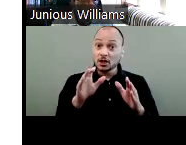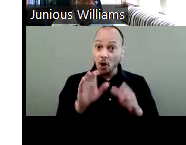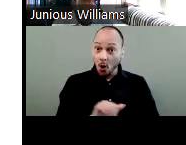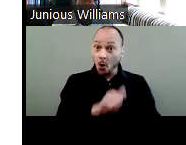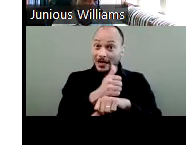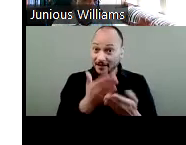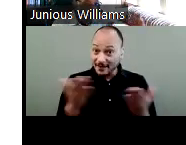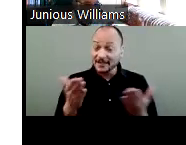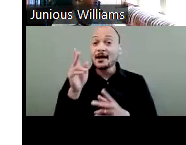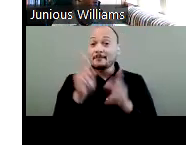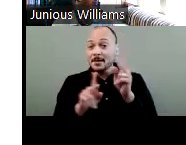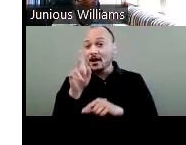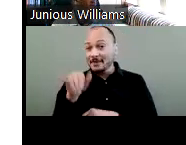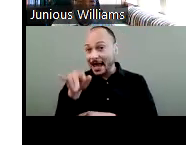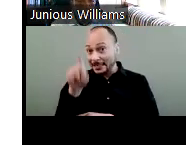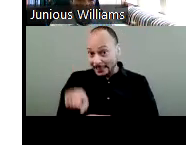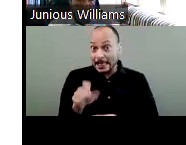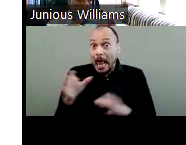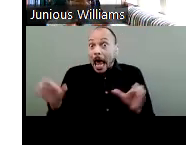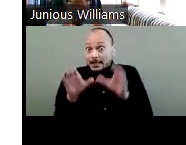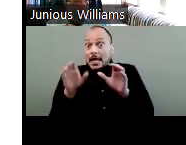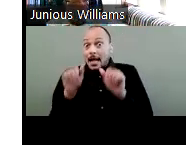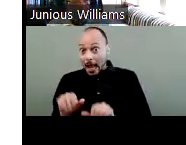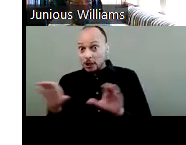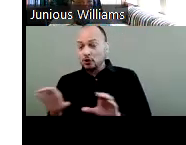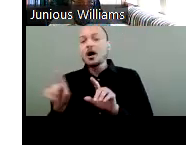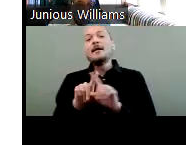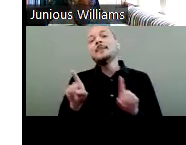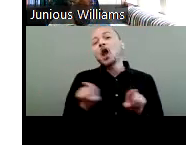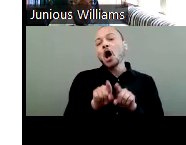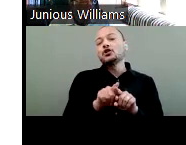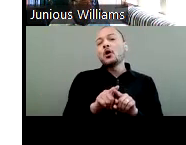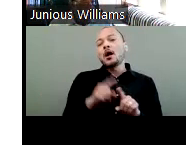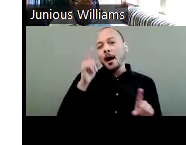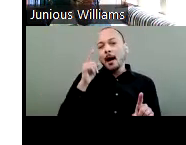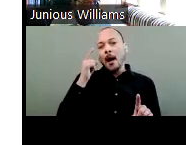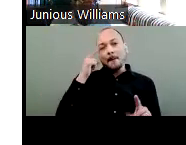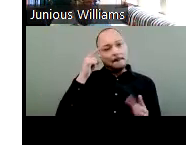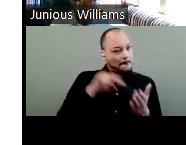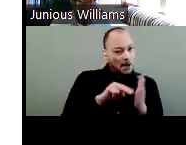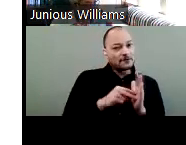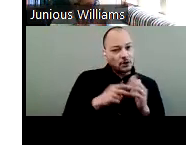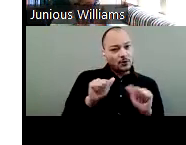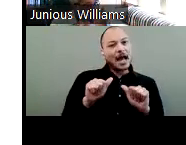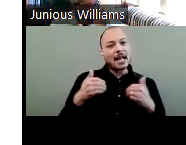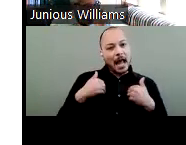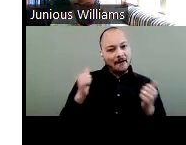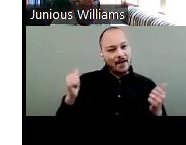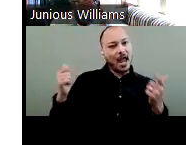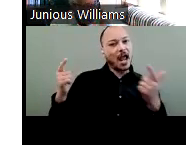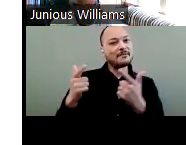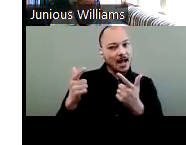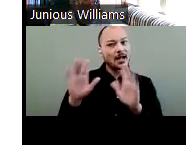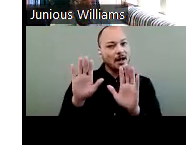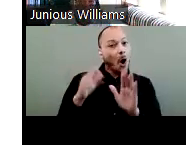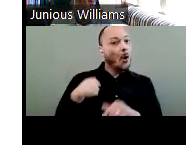action can do, but you're also being purposeful and trying to have everybody that we're planning